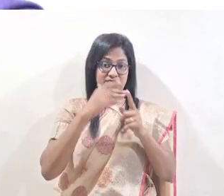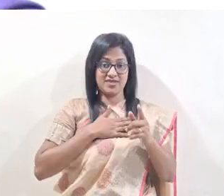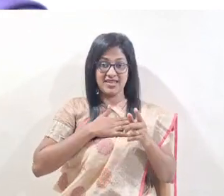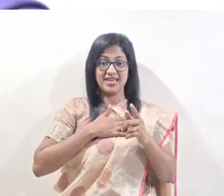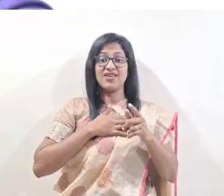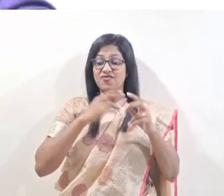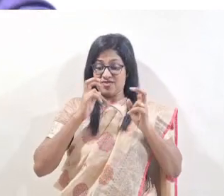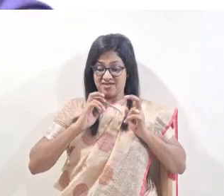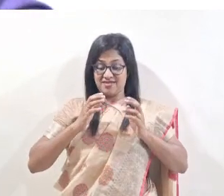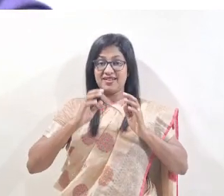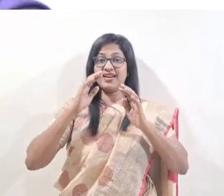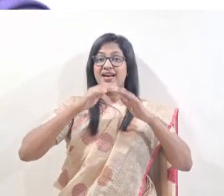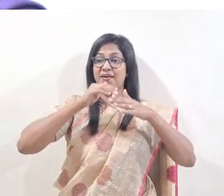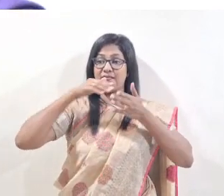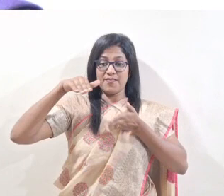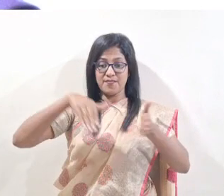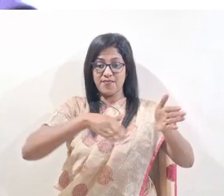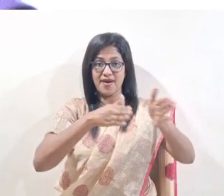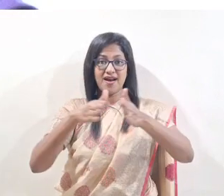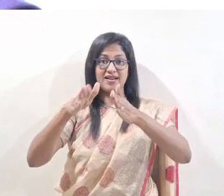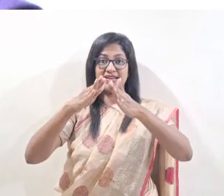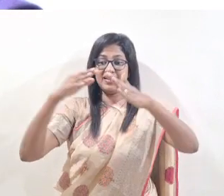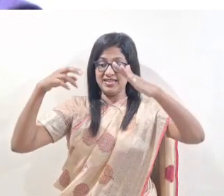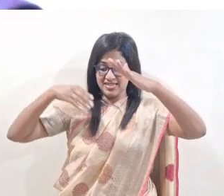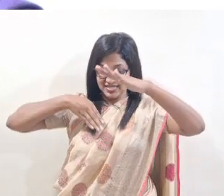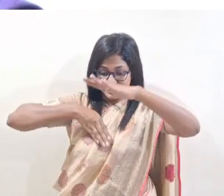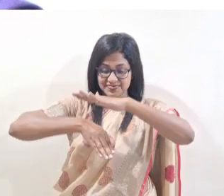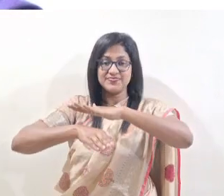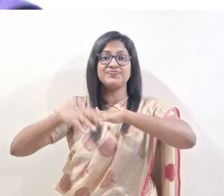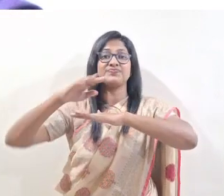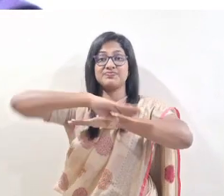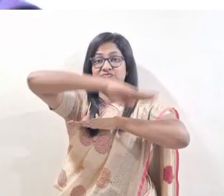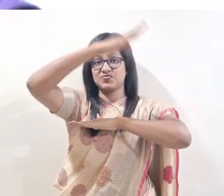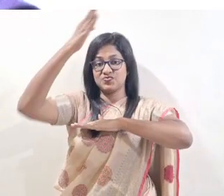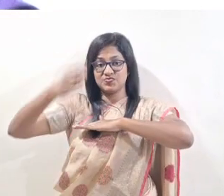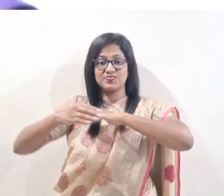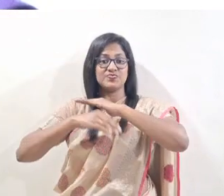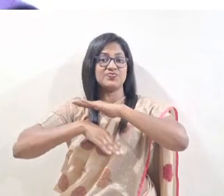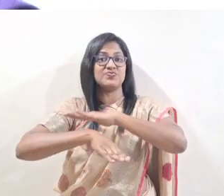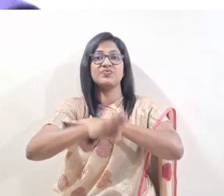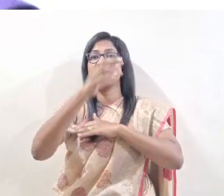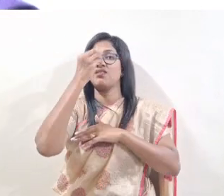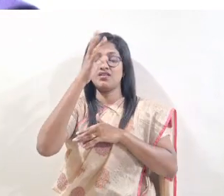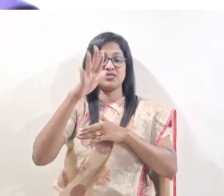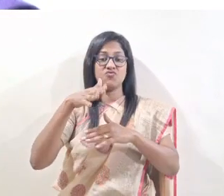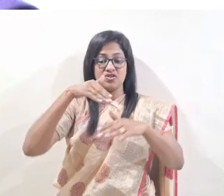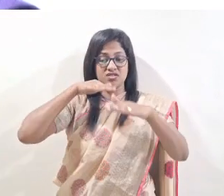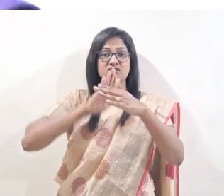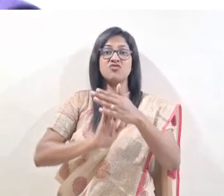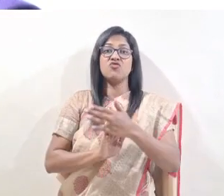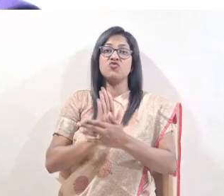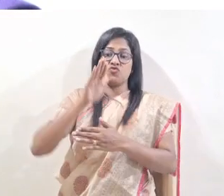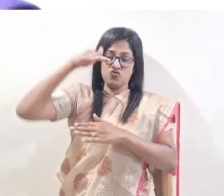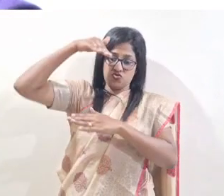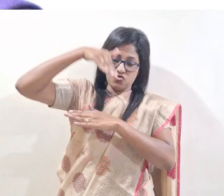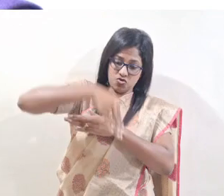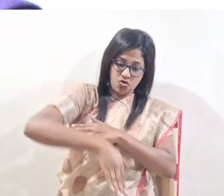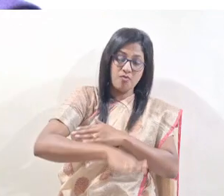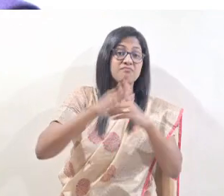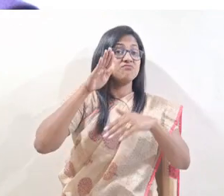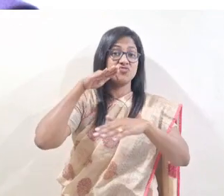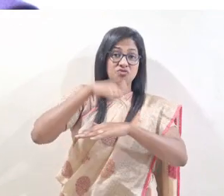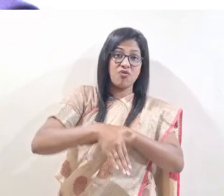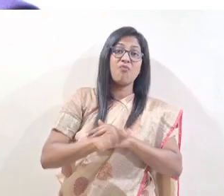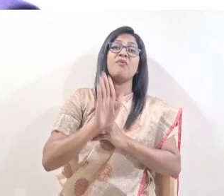a tunnel through a river is not very easy. It slopes, the slopes are very high, and you try to do